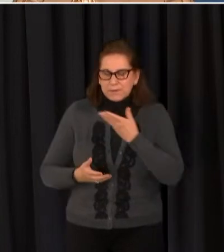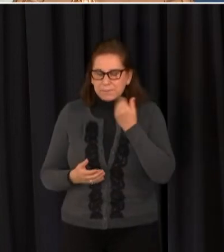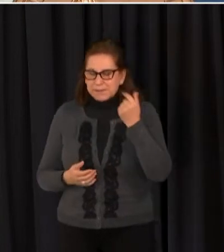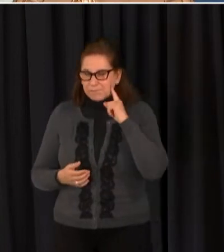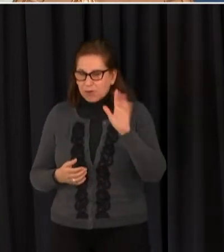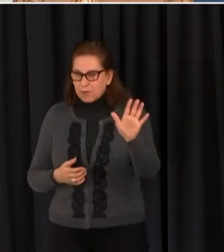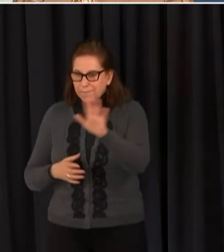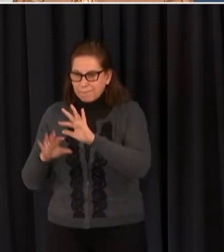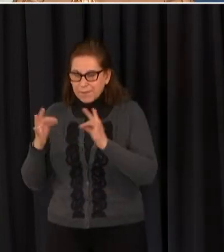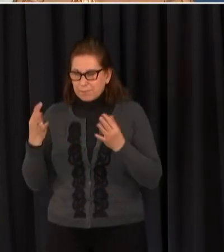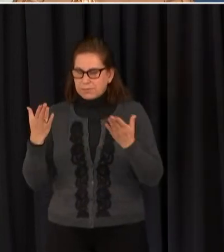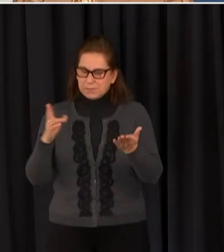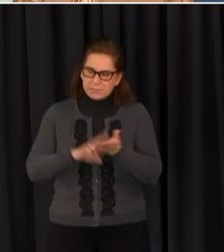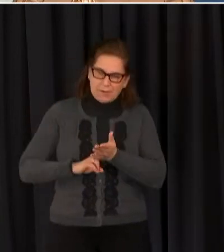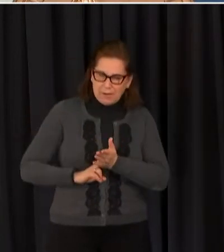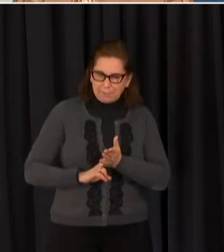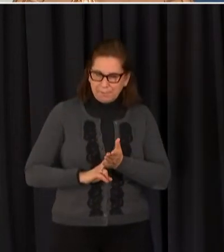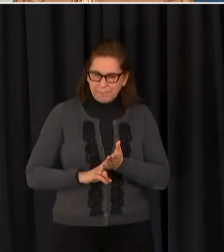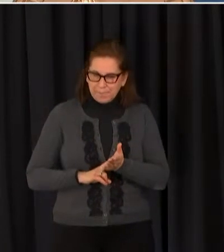at